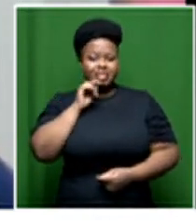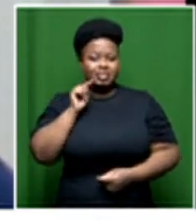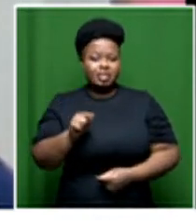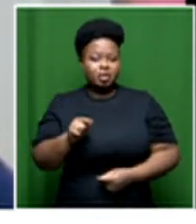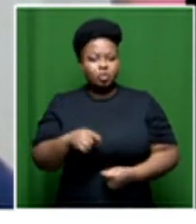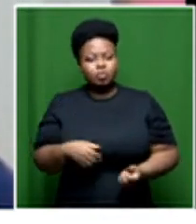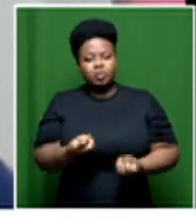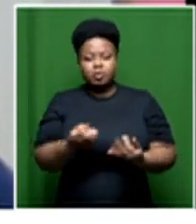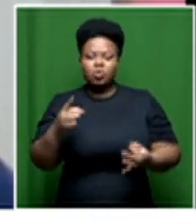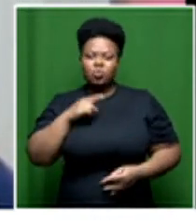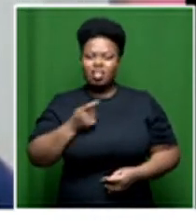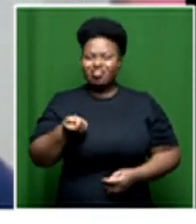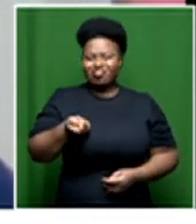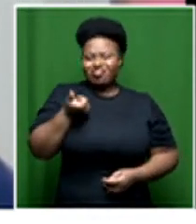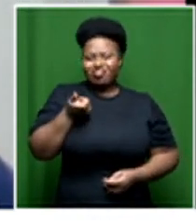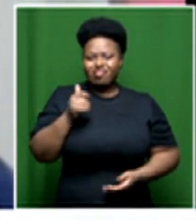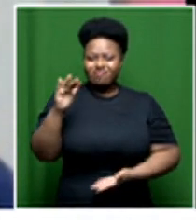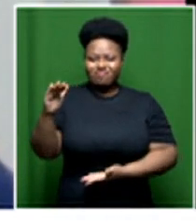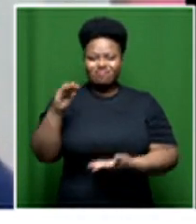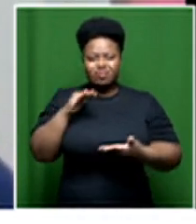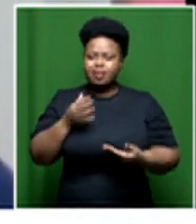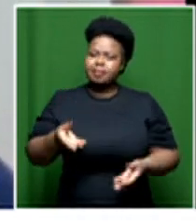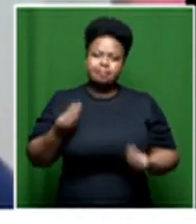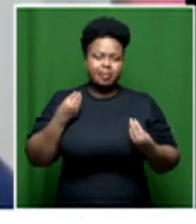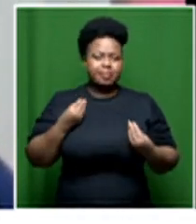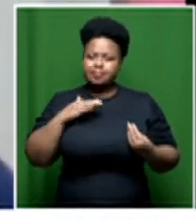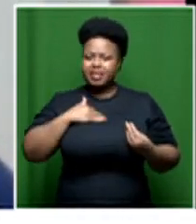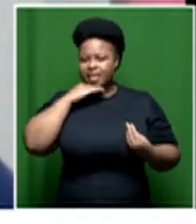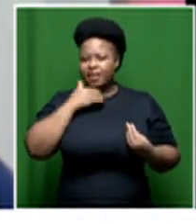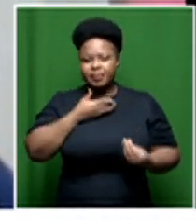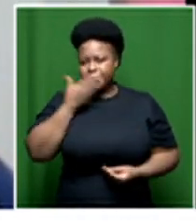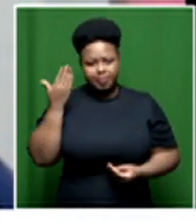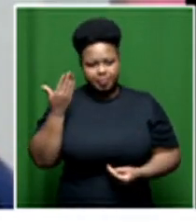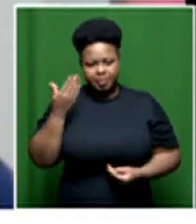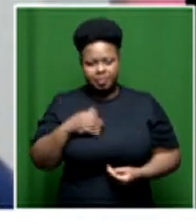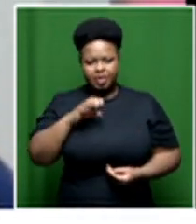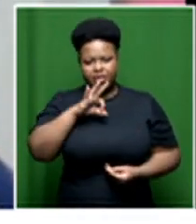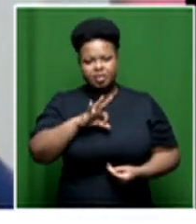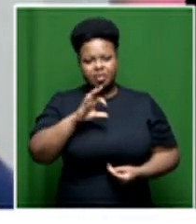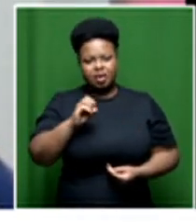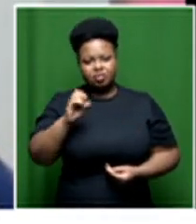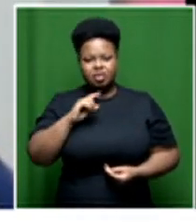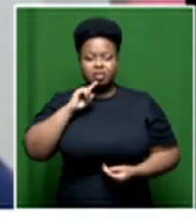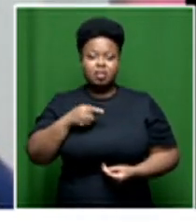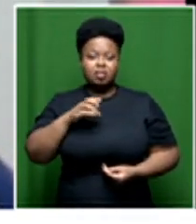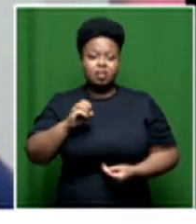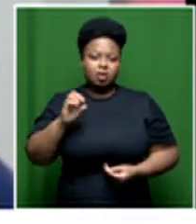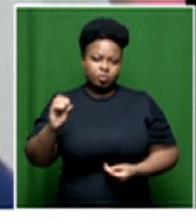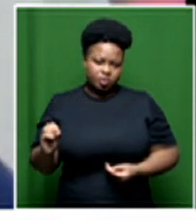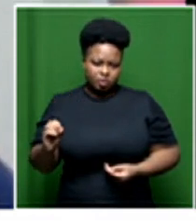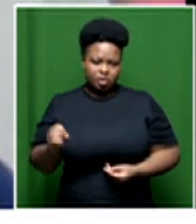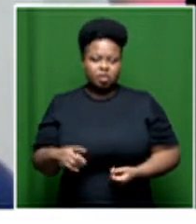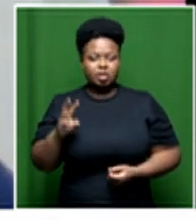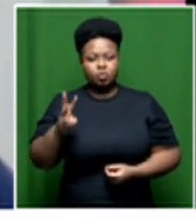a rollout, given the minimal number that we have secured, which is 300,000, which is going to come